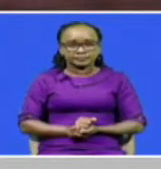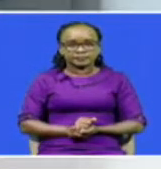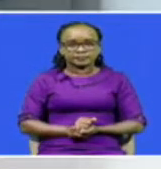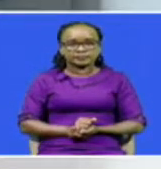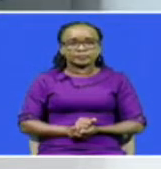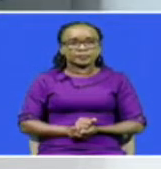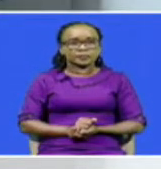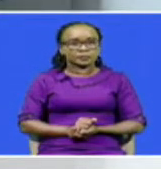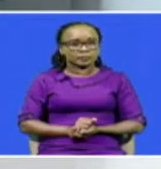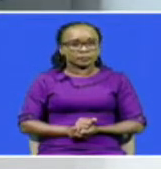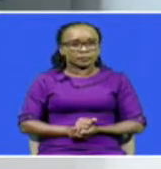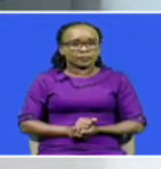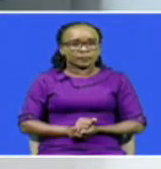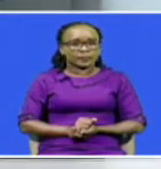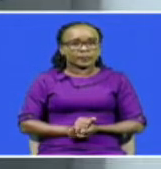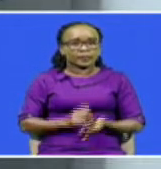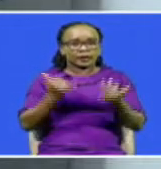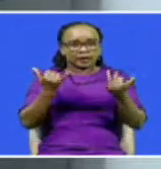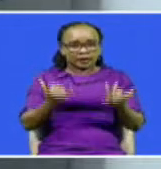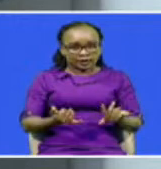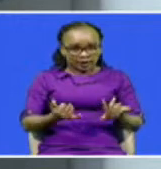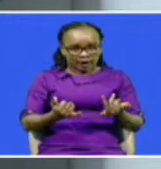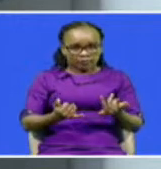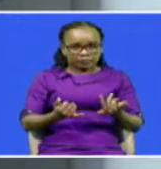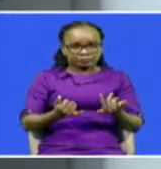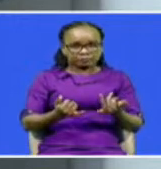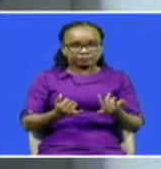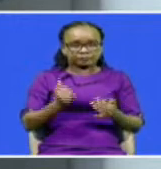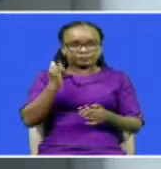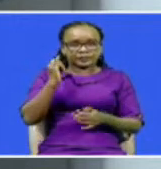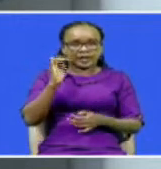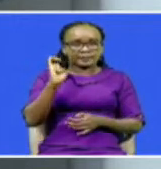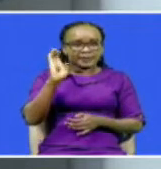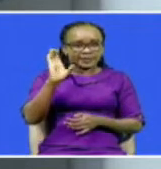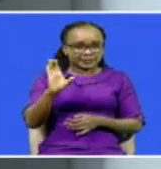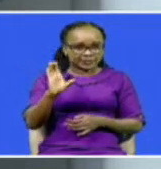An audit of the Electoral Commission's register discovered 14 mysterious